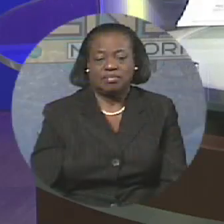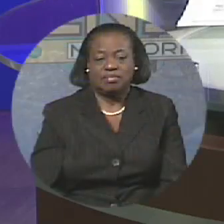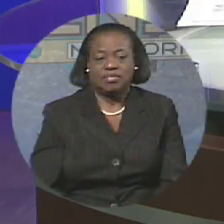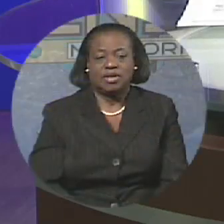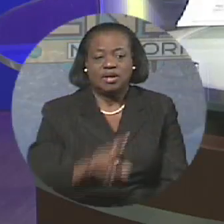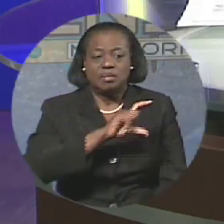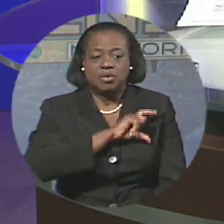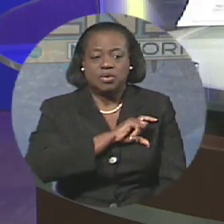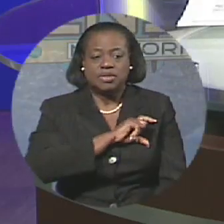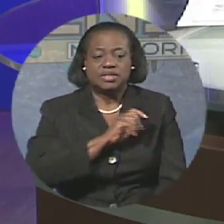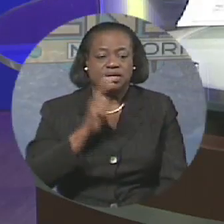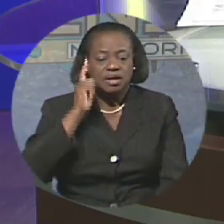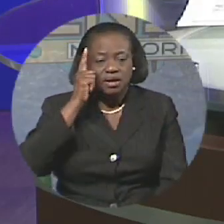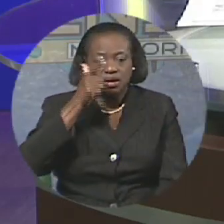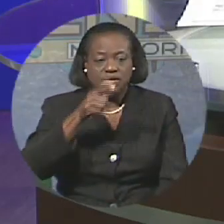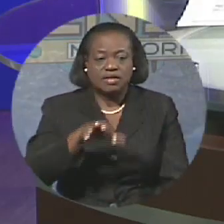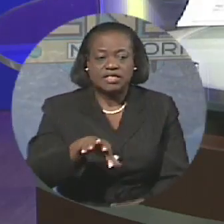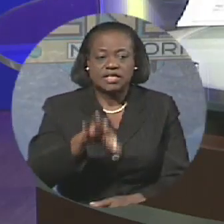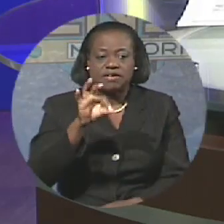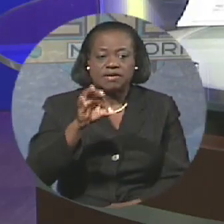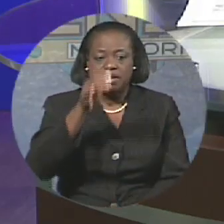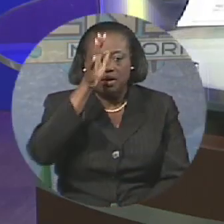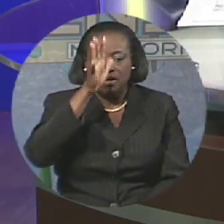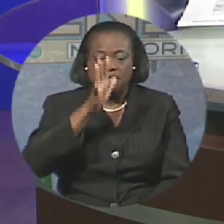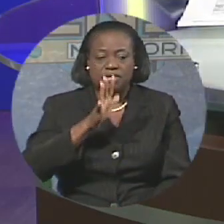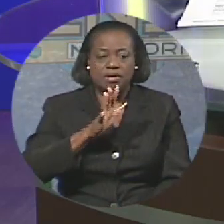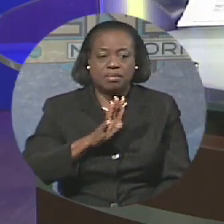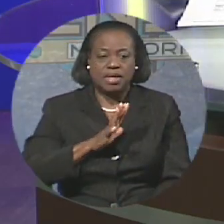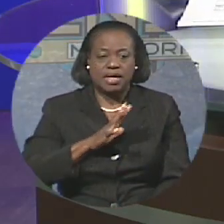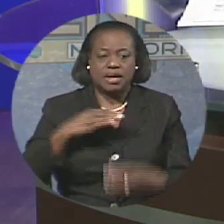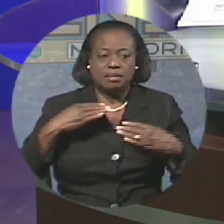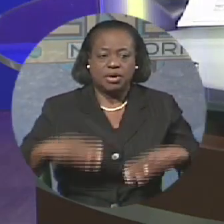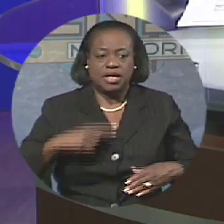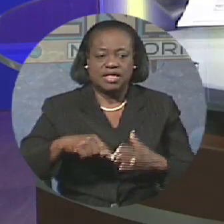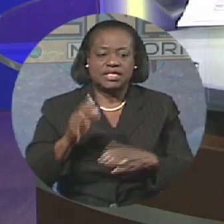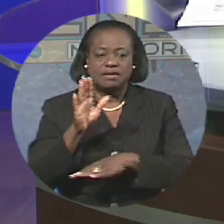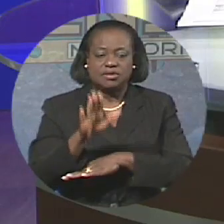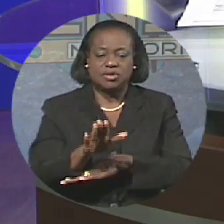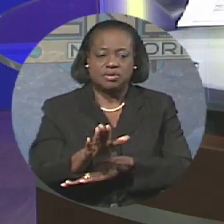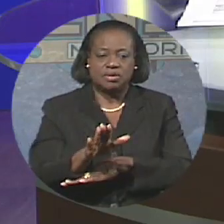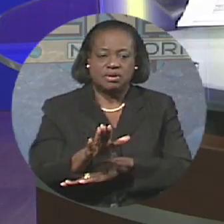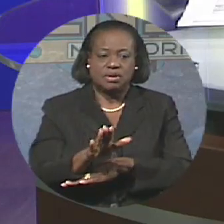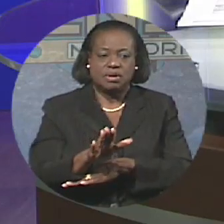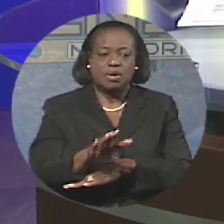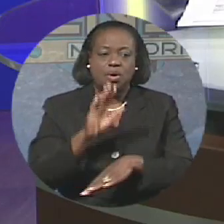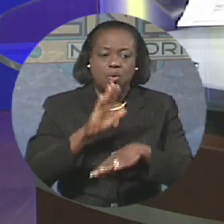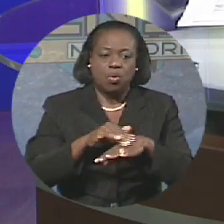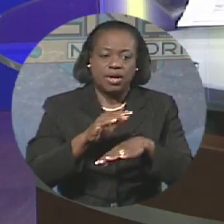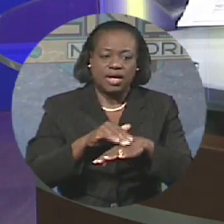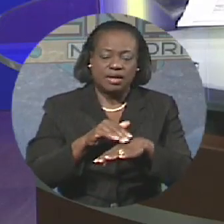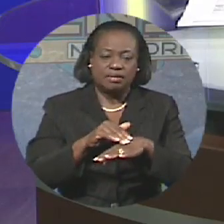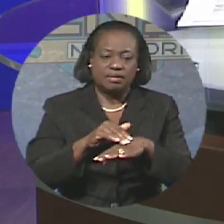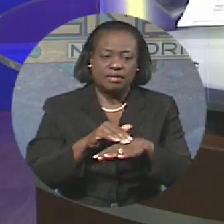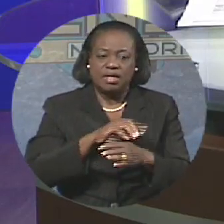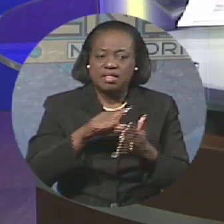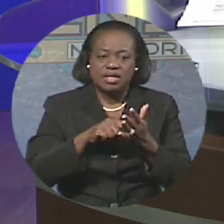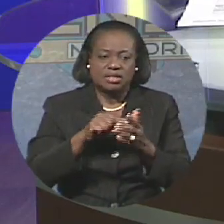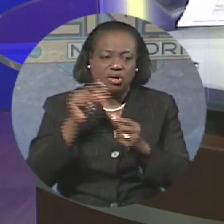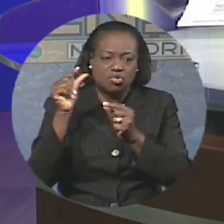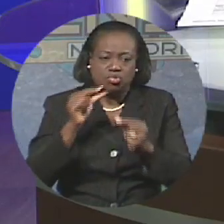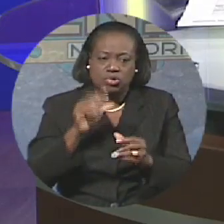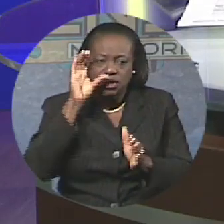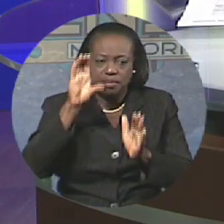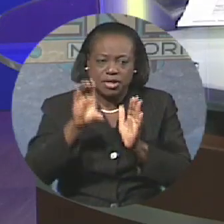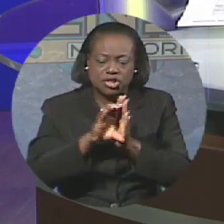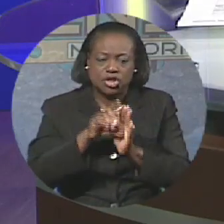Police tonight are looking into the discovery of a male body this afternoon. Before we go any further, we want to tell you just to be warned that there is some gruesome pictures that we're